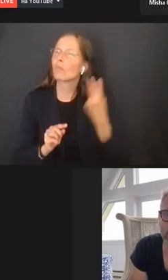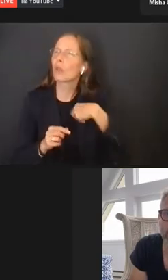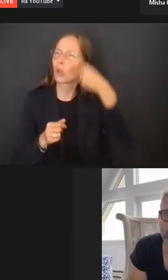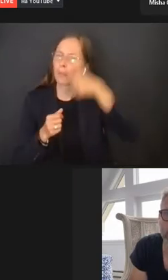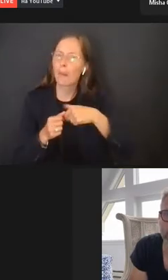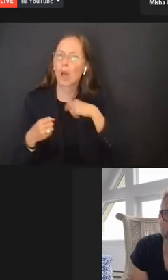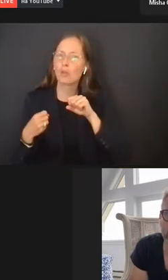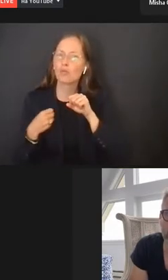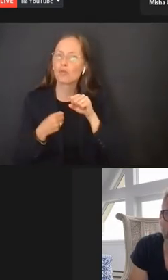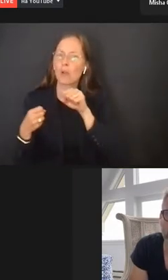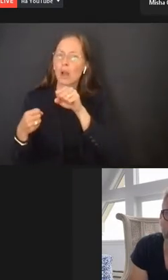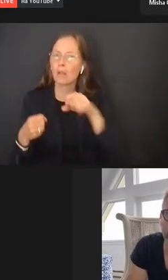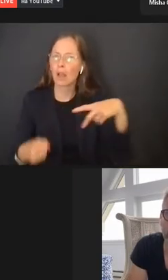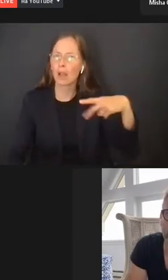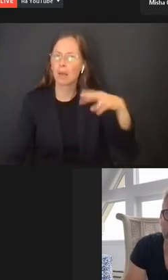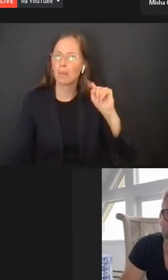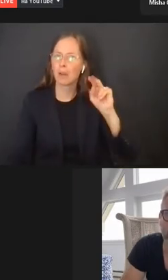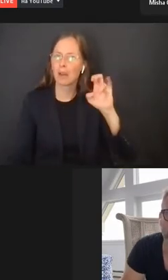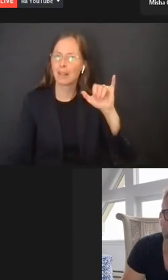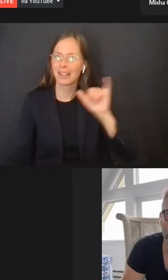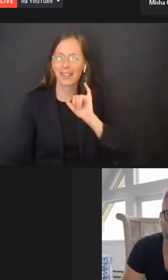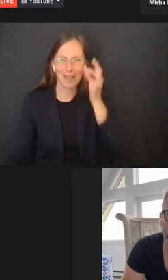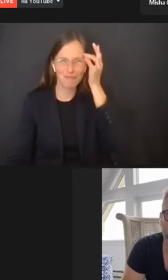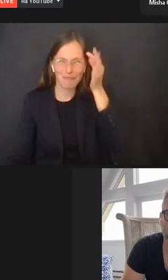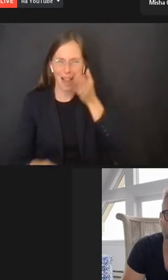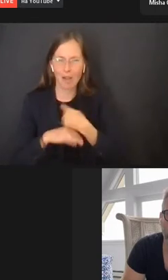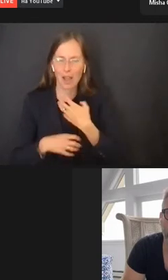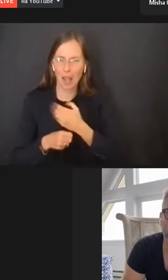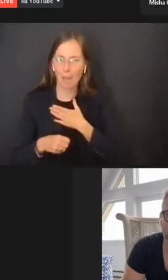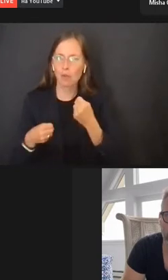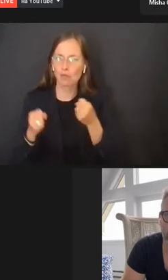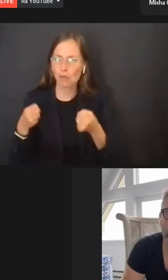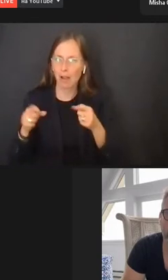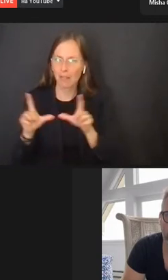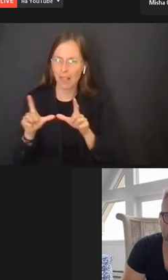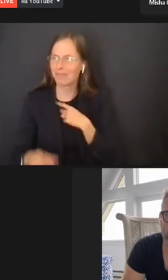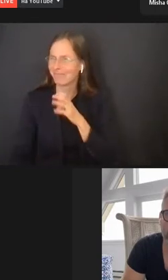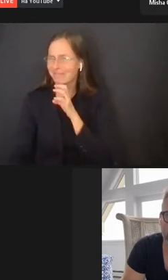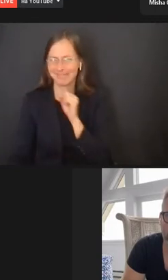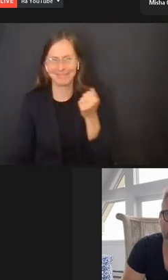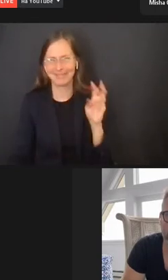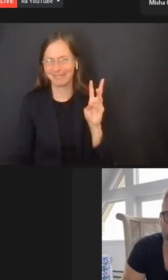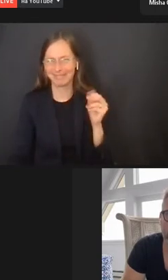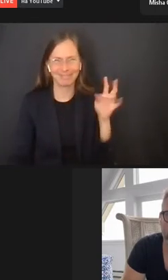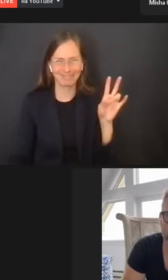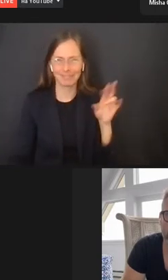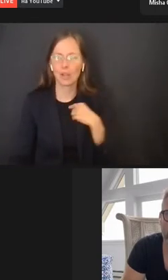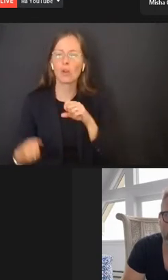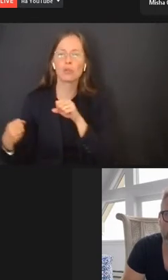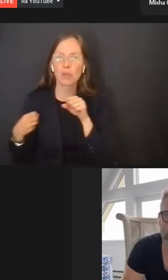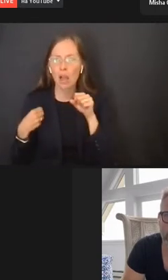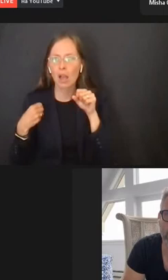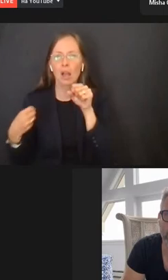I remember driving up to Putney, like right after I got my driver's license. I was 16 and a half or 17, and driving up at,